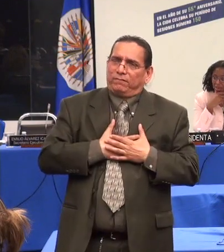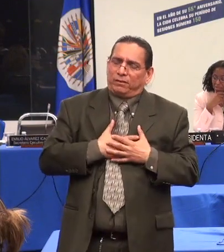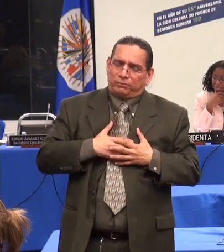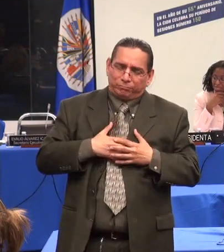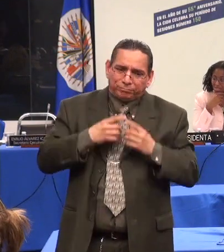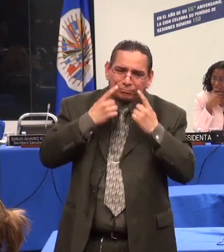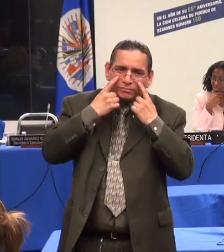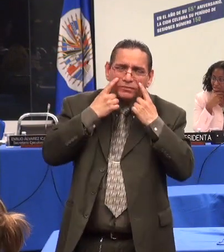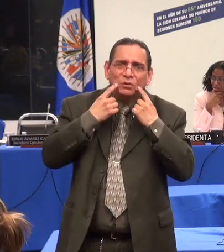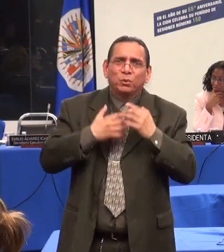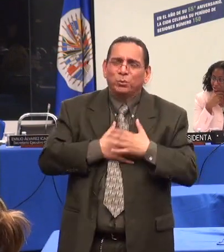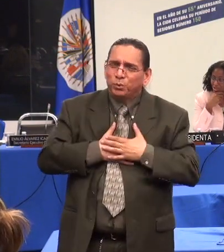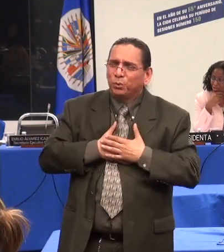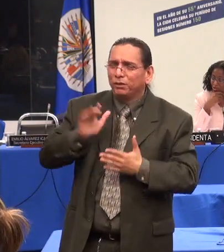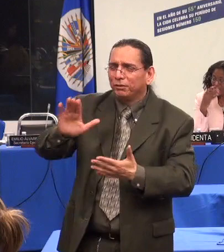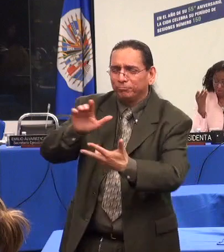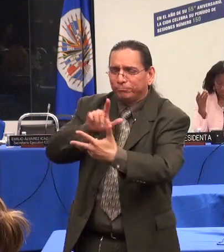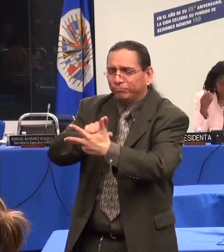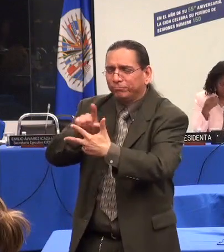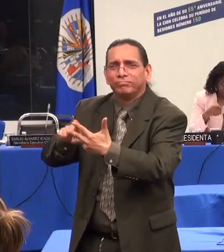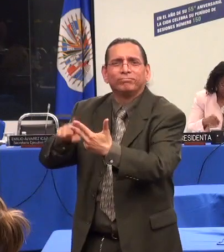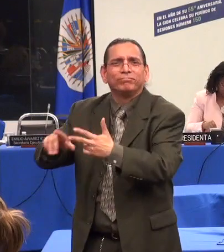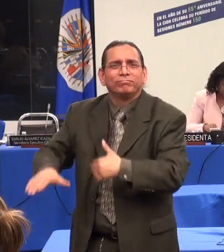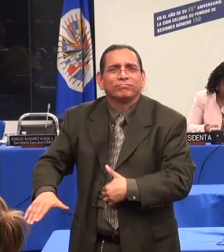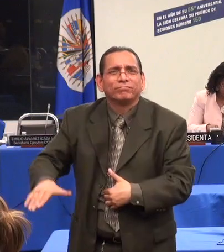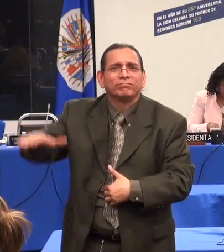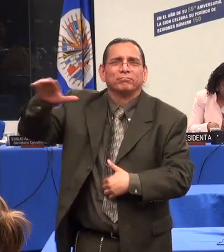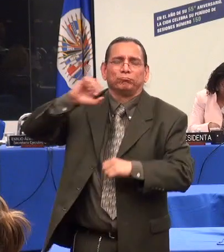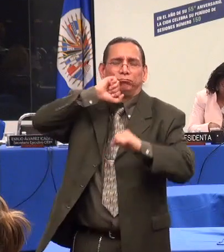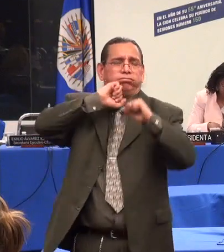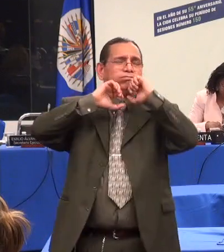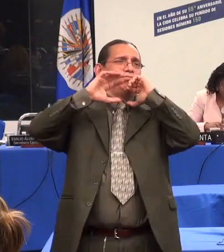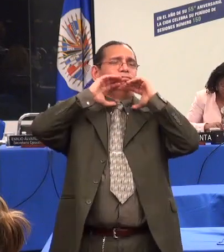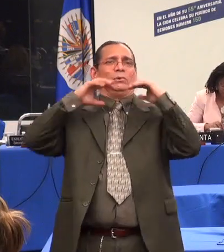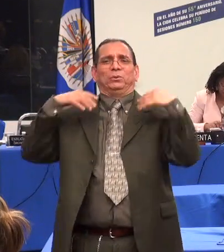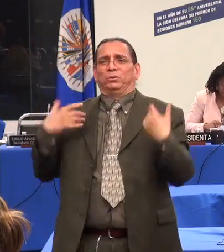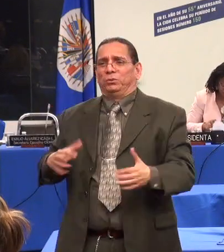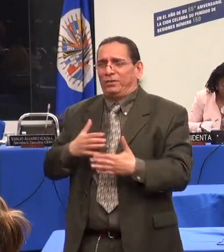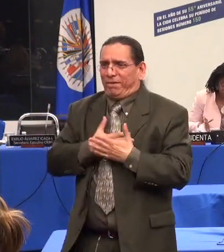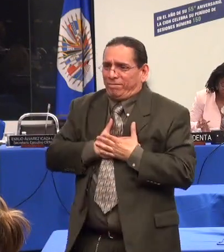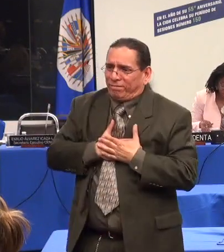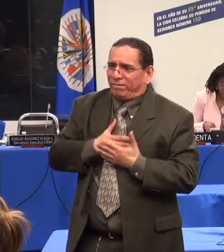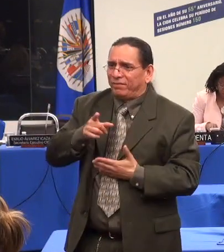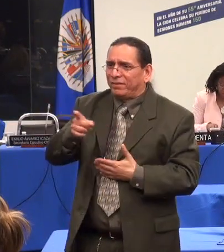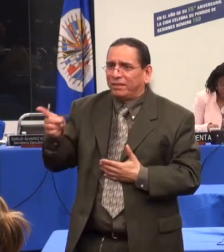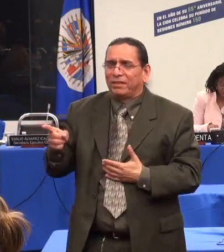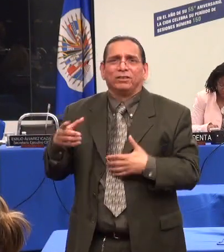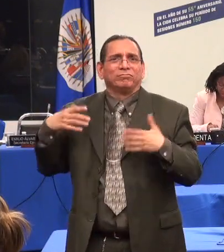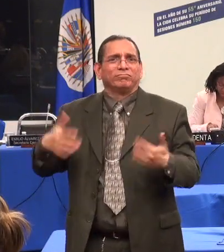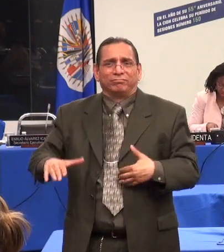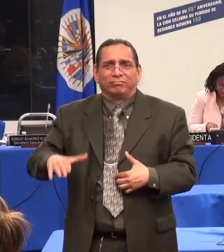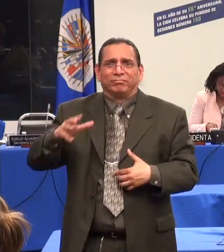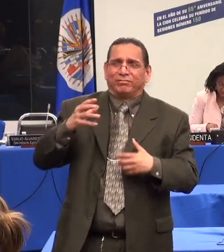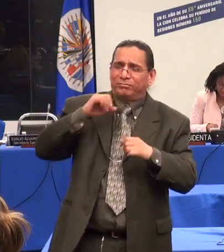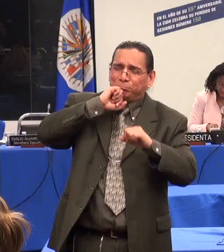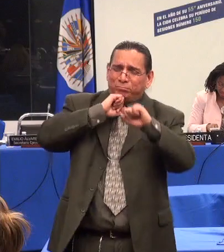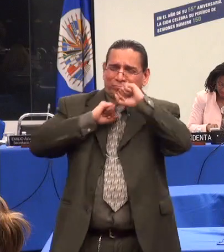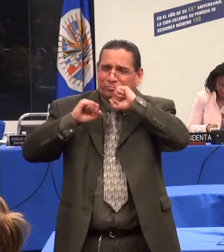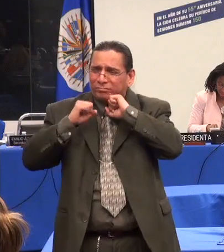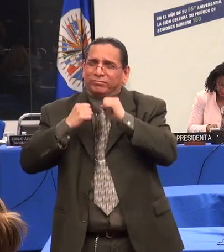the indignities of being described in some of the terms you have. I noticed Camila